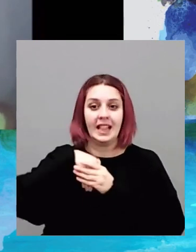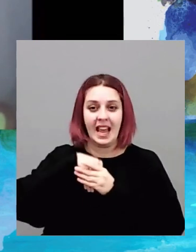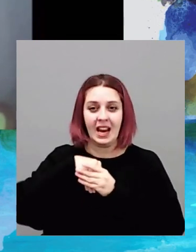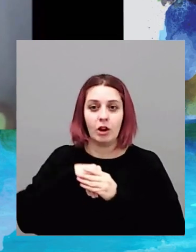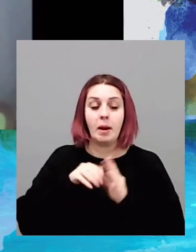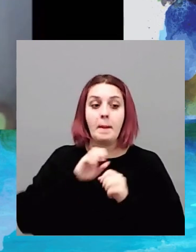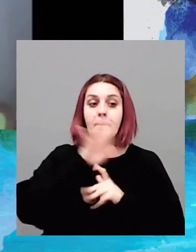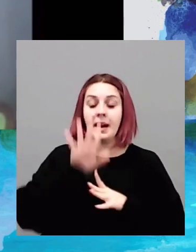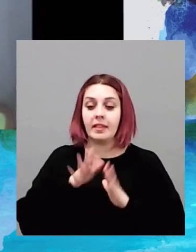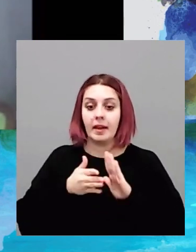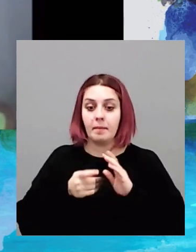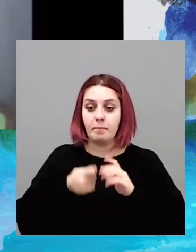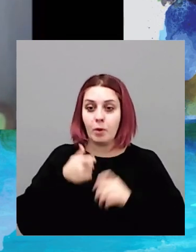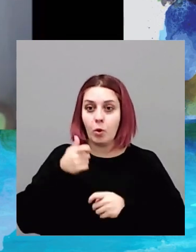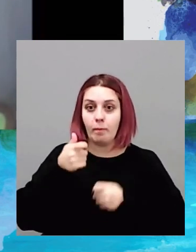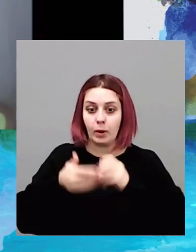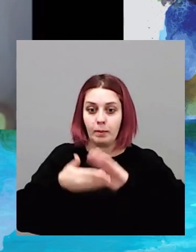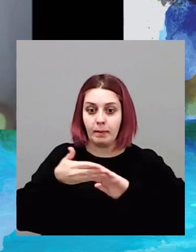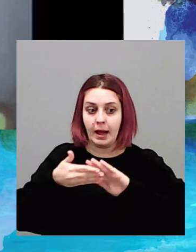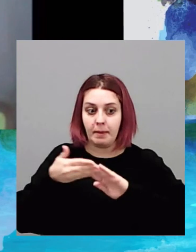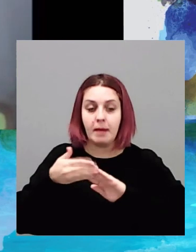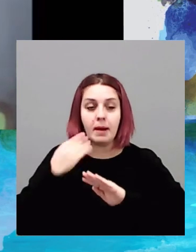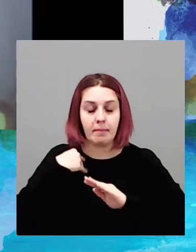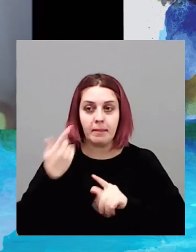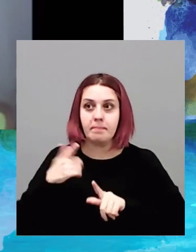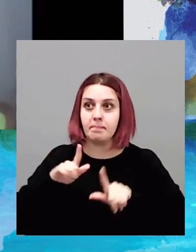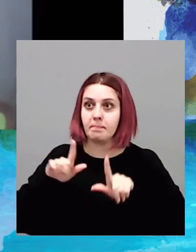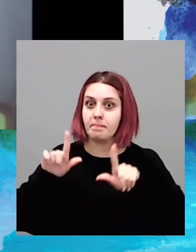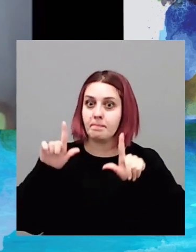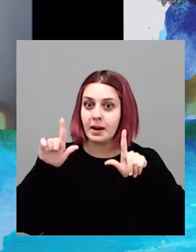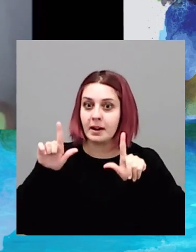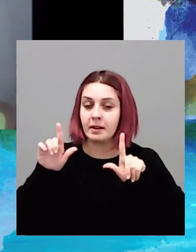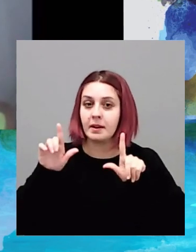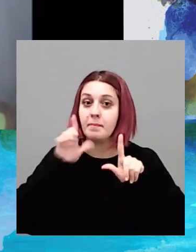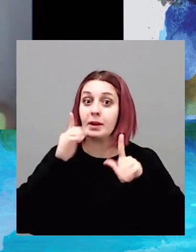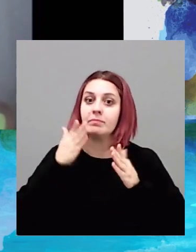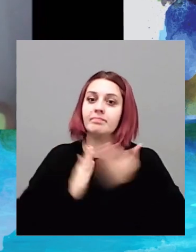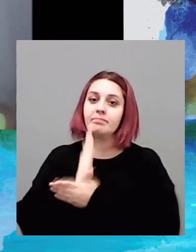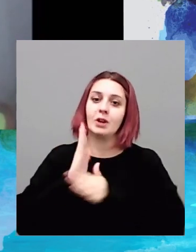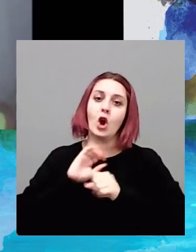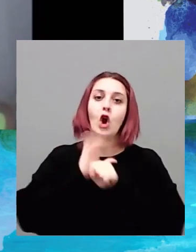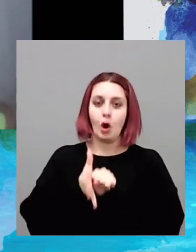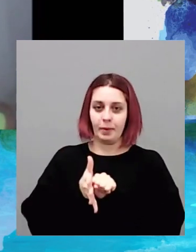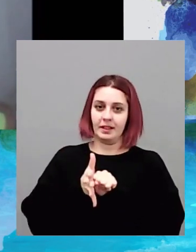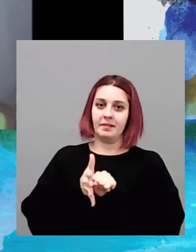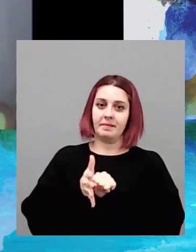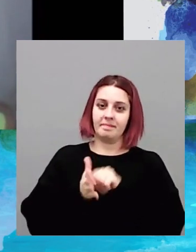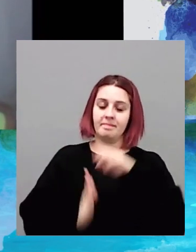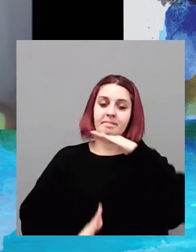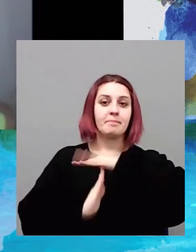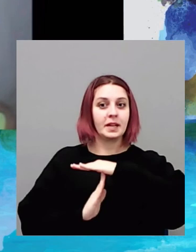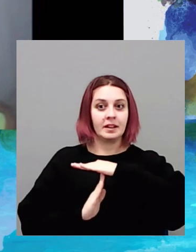It seems that we are slowly moving forward on this, but COVID happened.